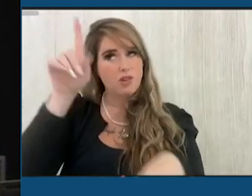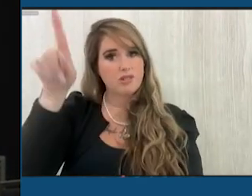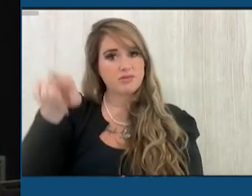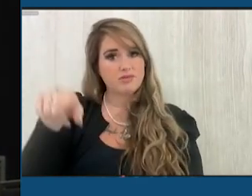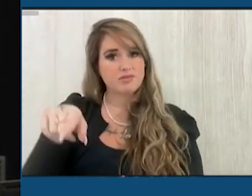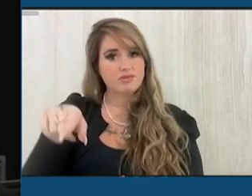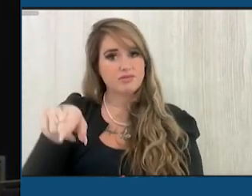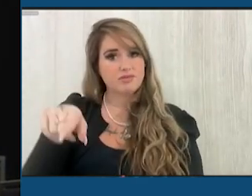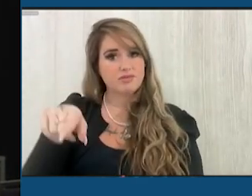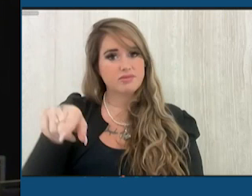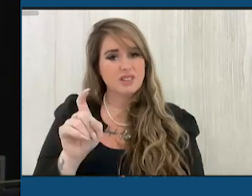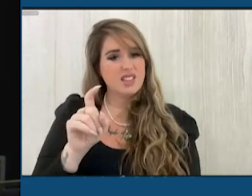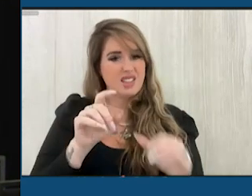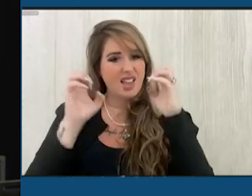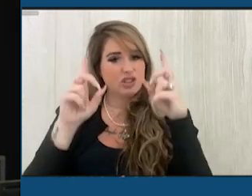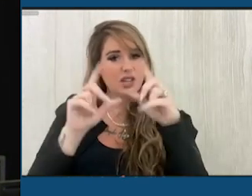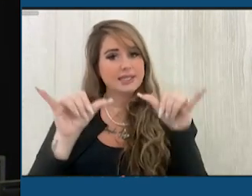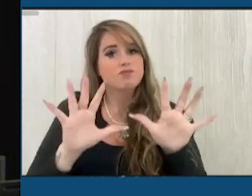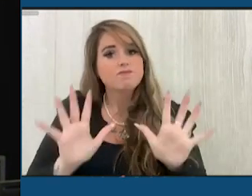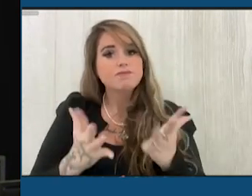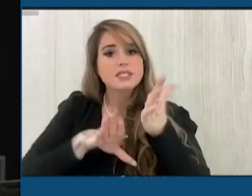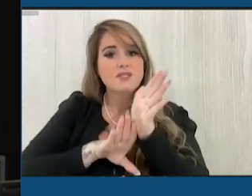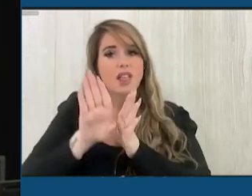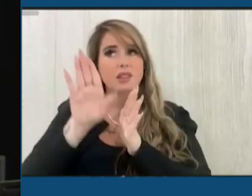going to lead to that?